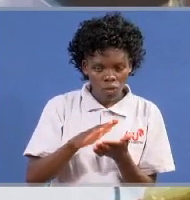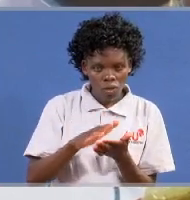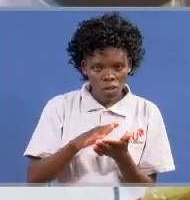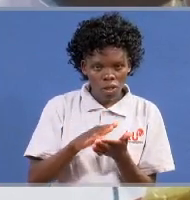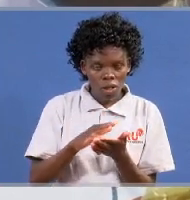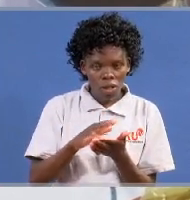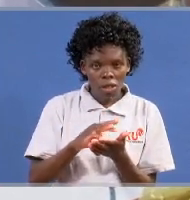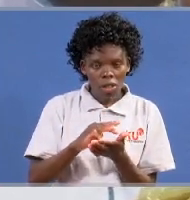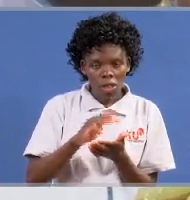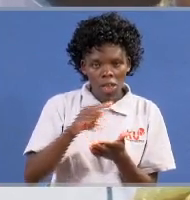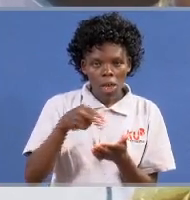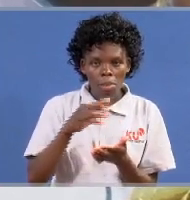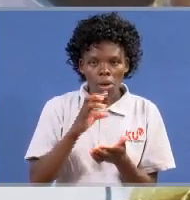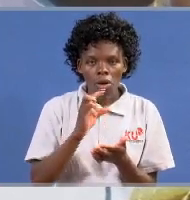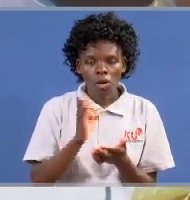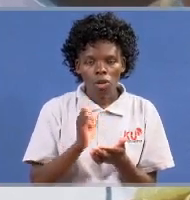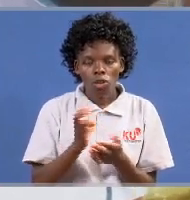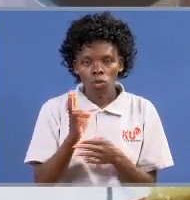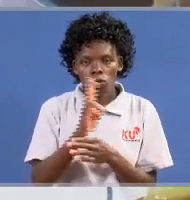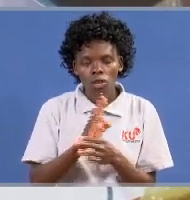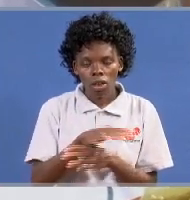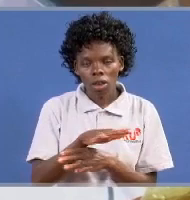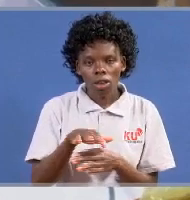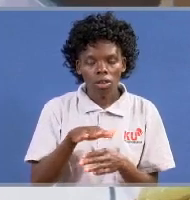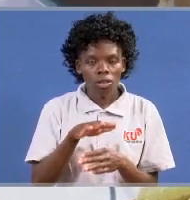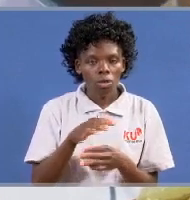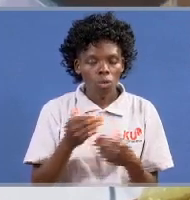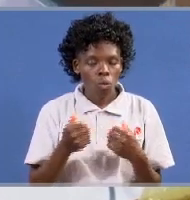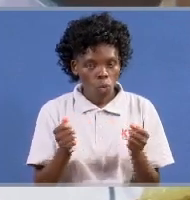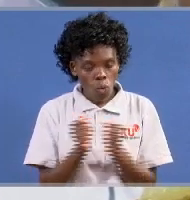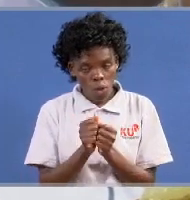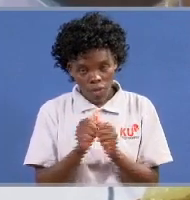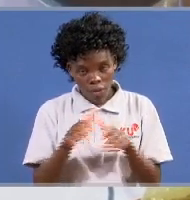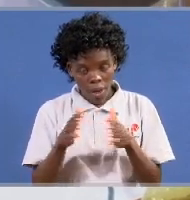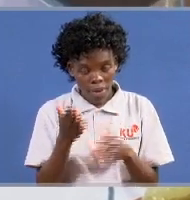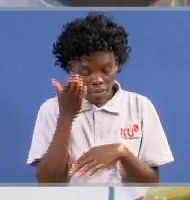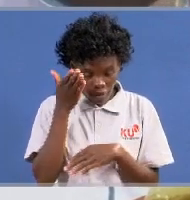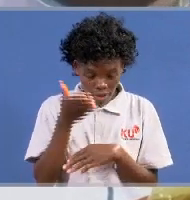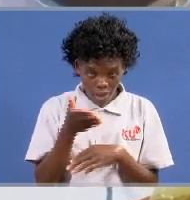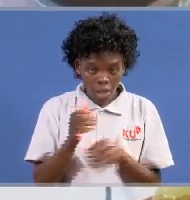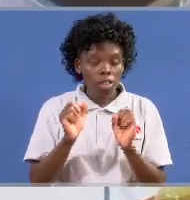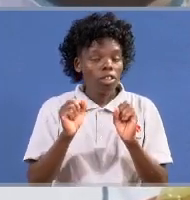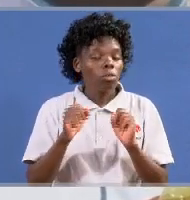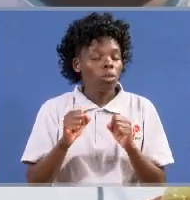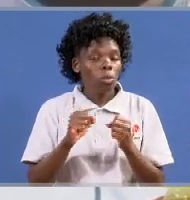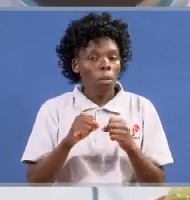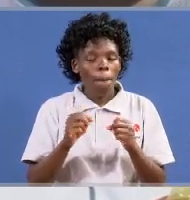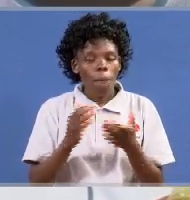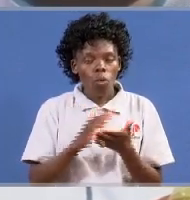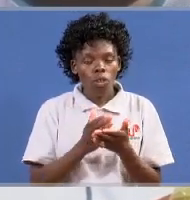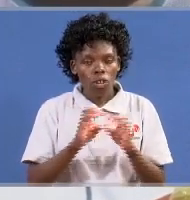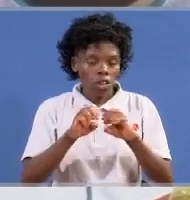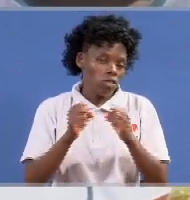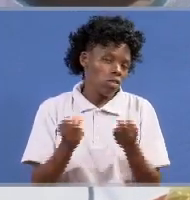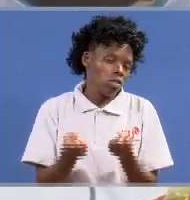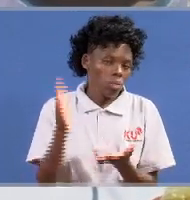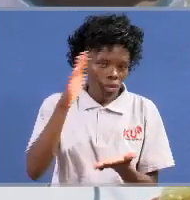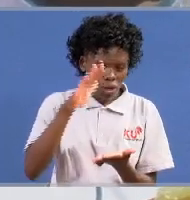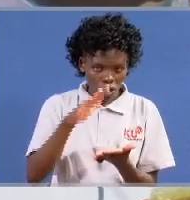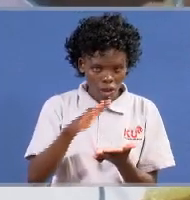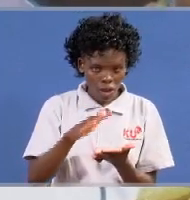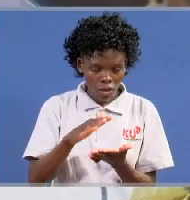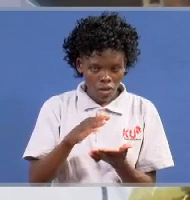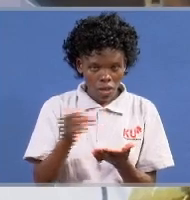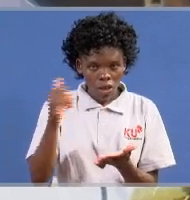chemicals that we use on our crops, and this is evidence here with us, here with the farmers here, that that is possible within our systems. So with reductions in